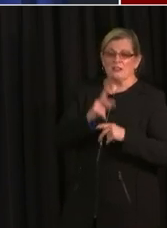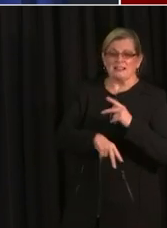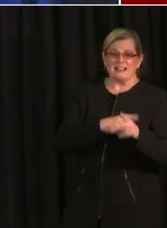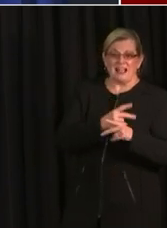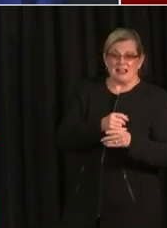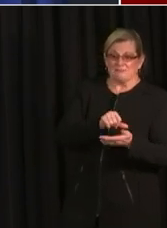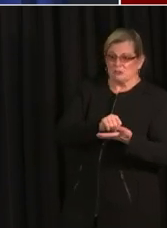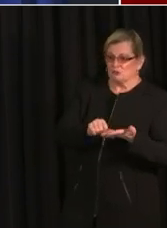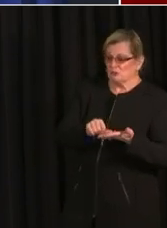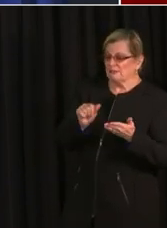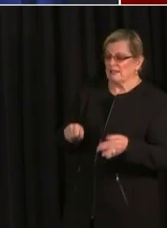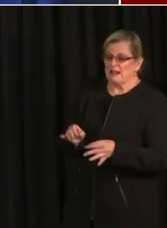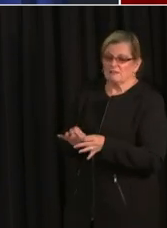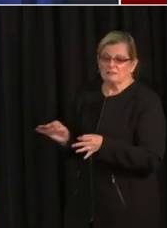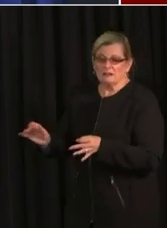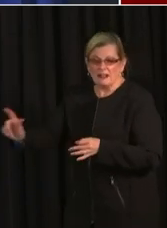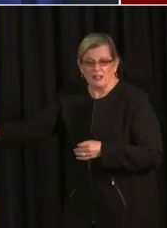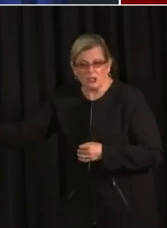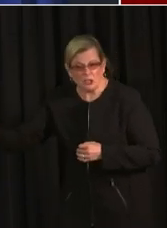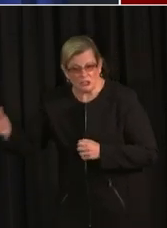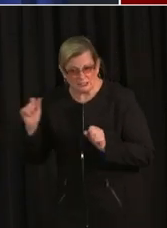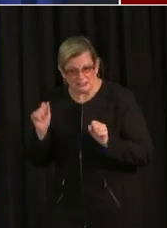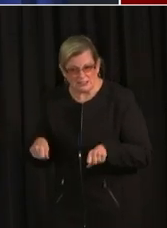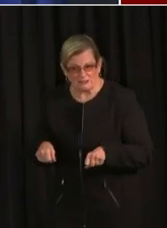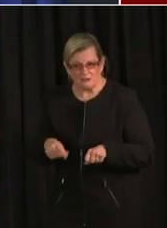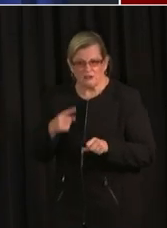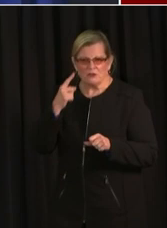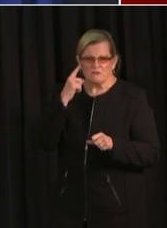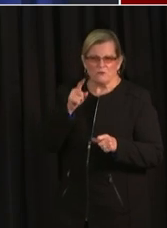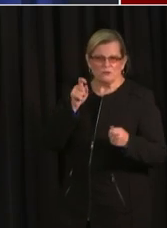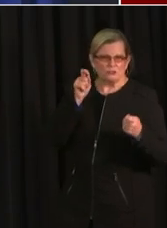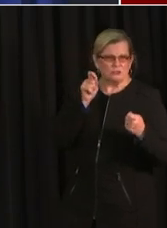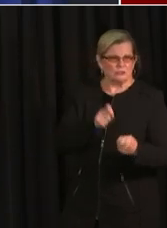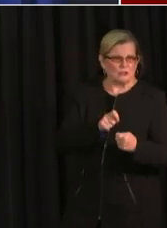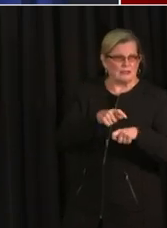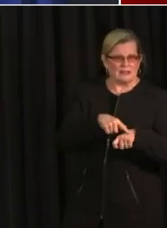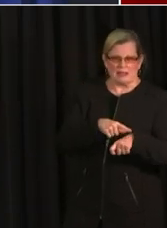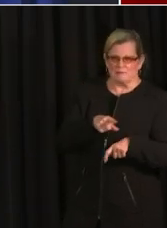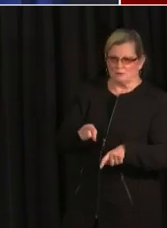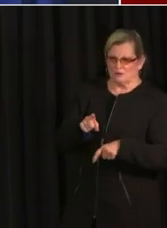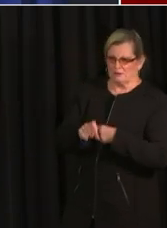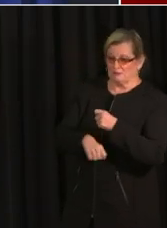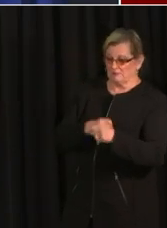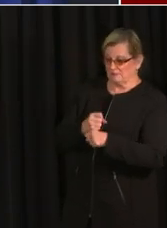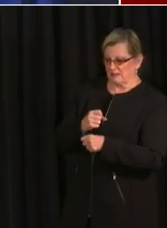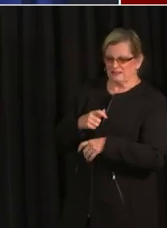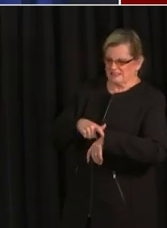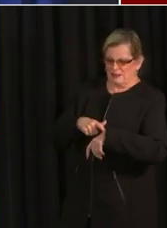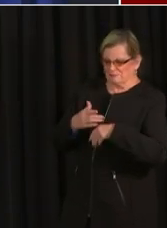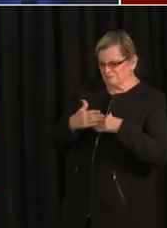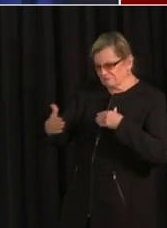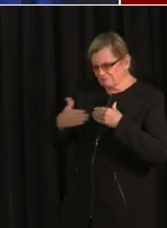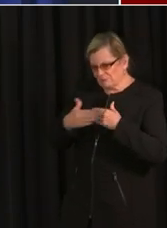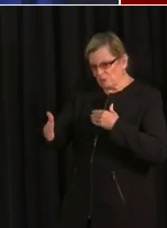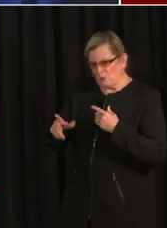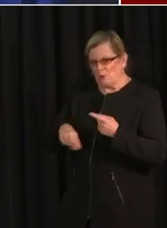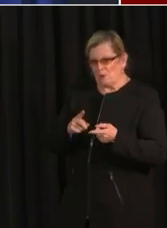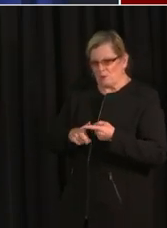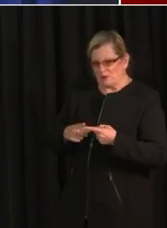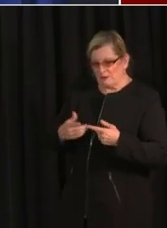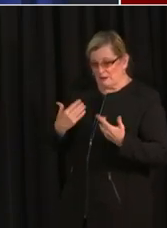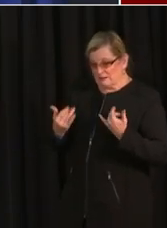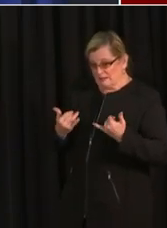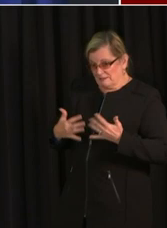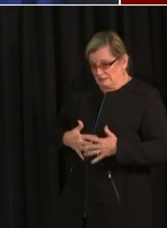could be delayed for a certain period of time. If a patient is experiencing discomfort and the surgery